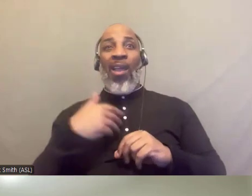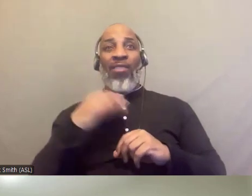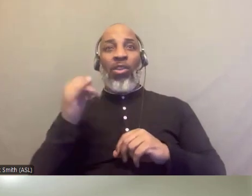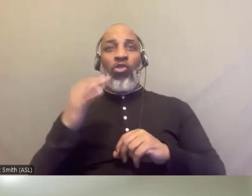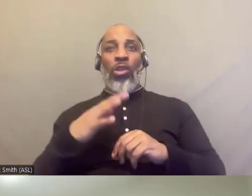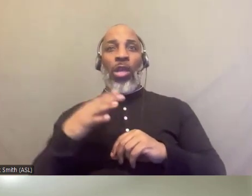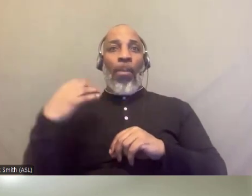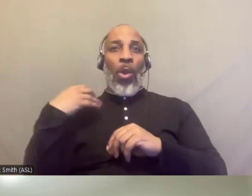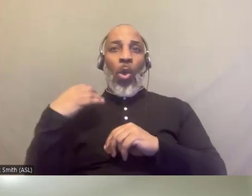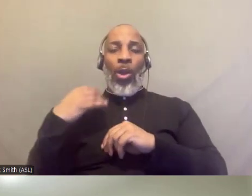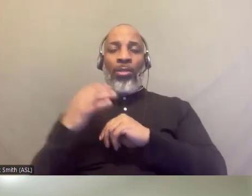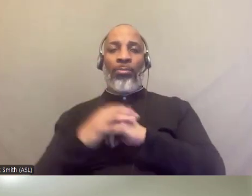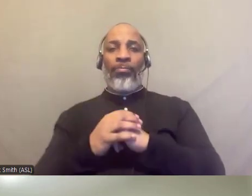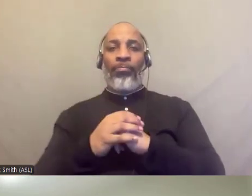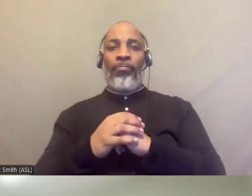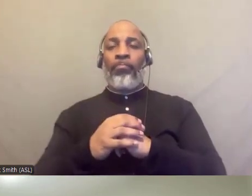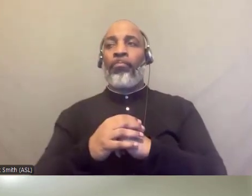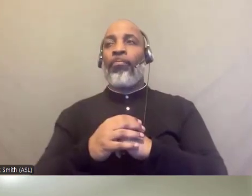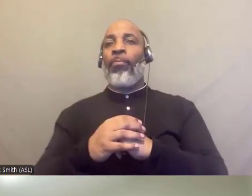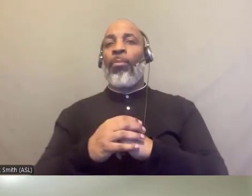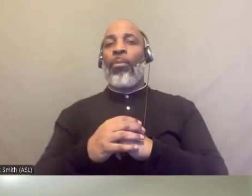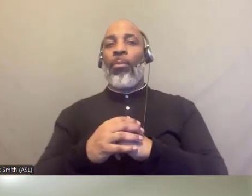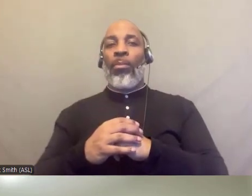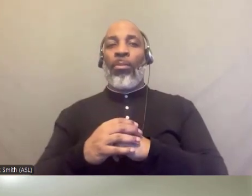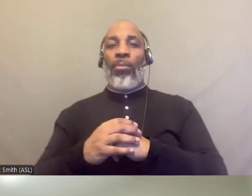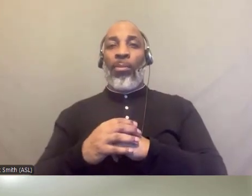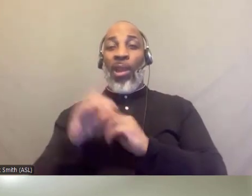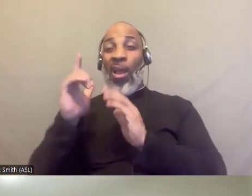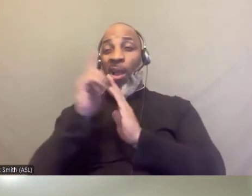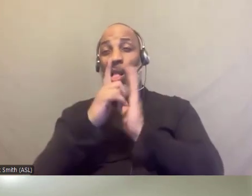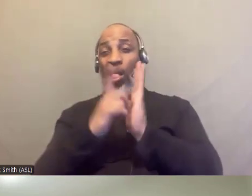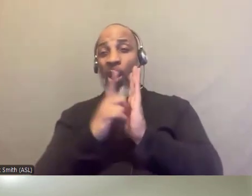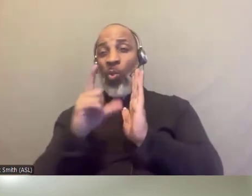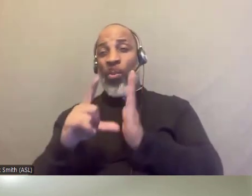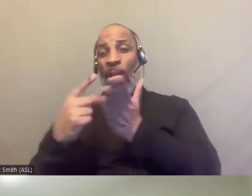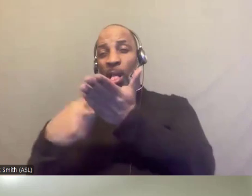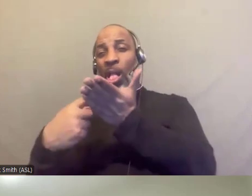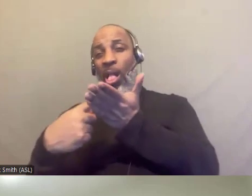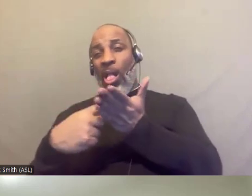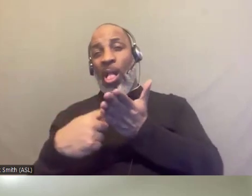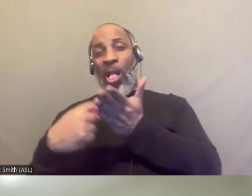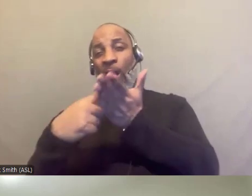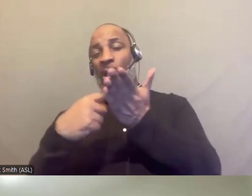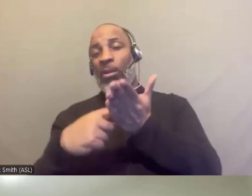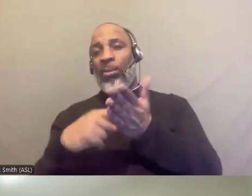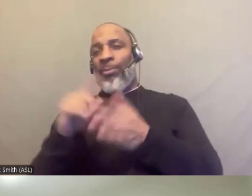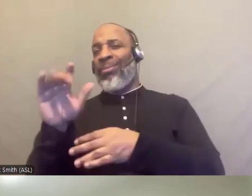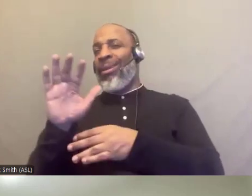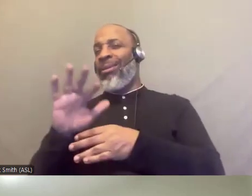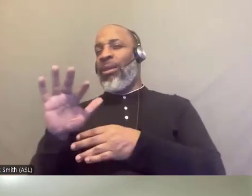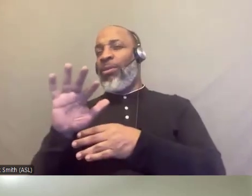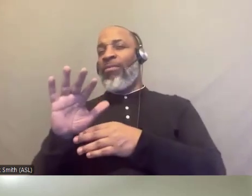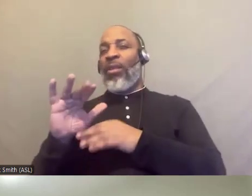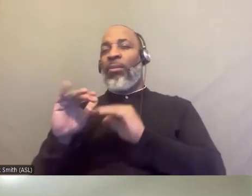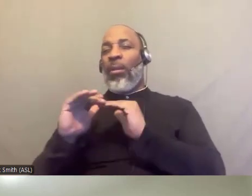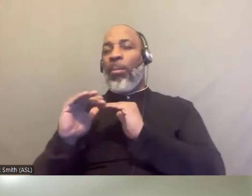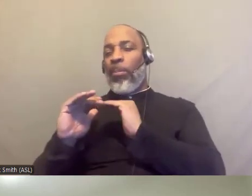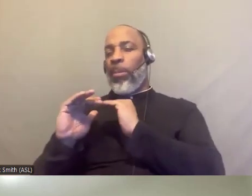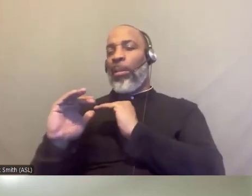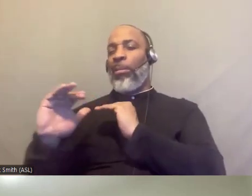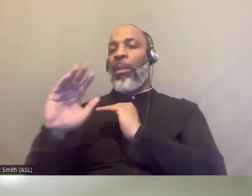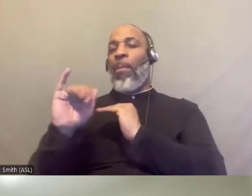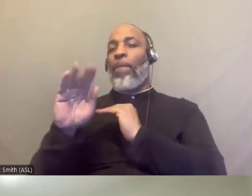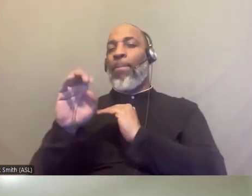coach in perpetuity. All of the laws that we've been talking about today are really sort of setting the baseline and the threshold for